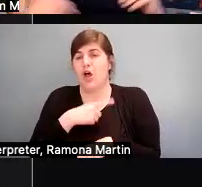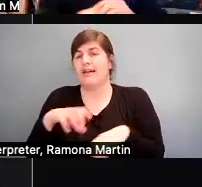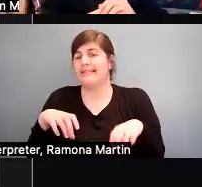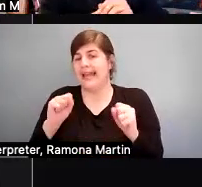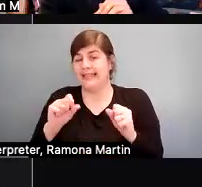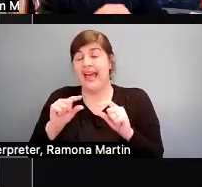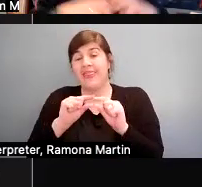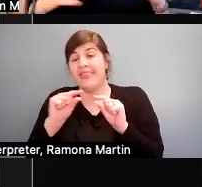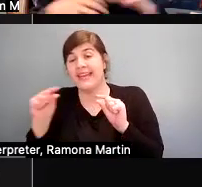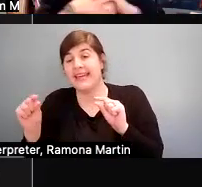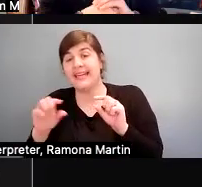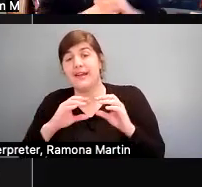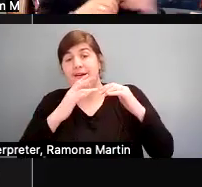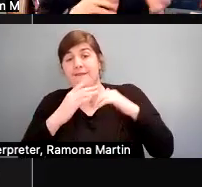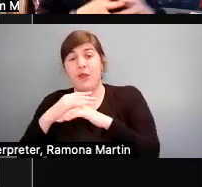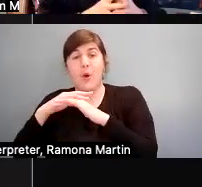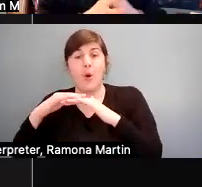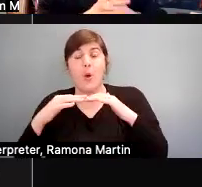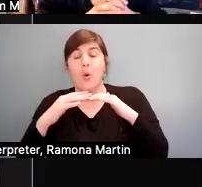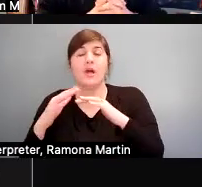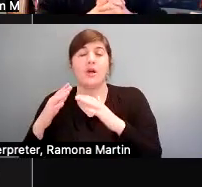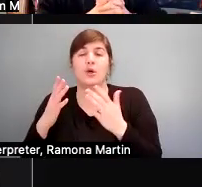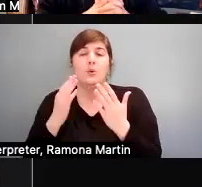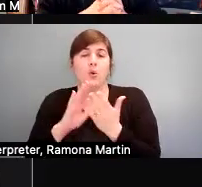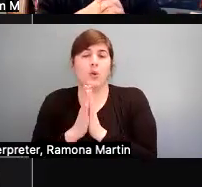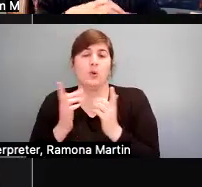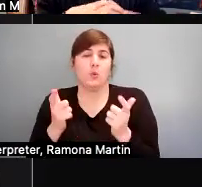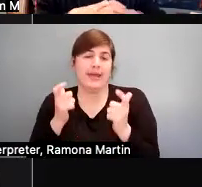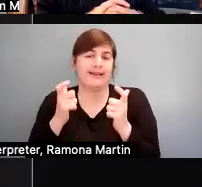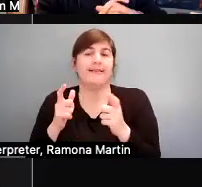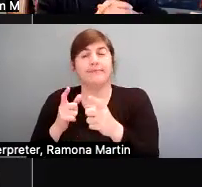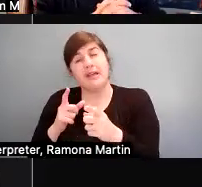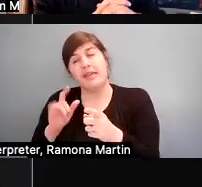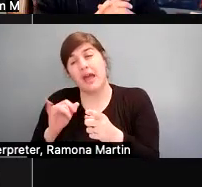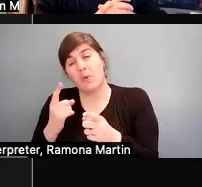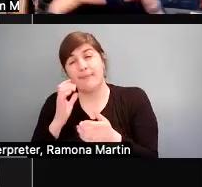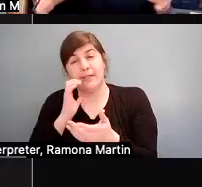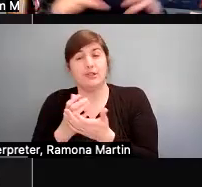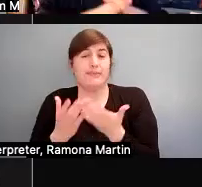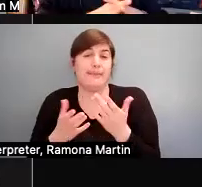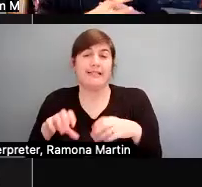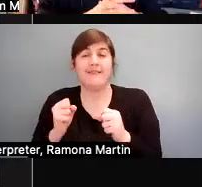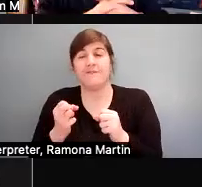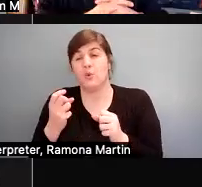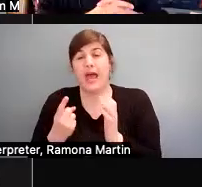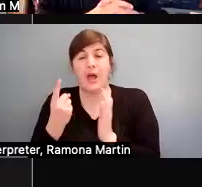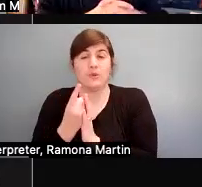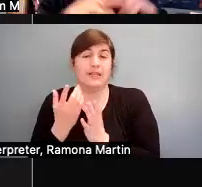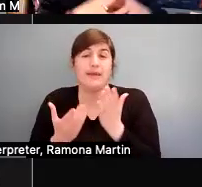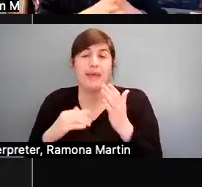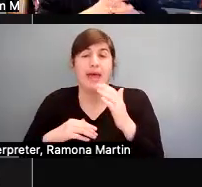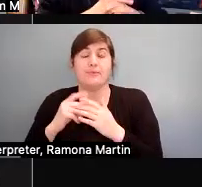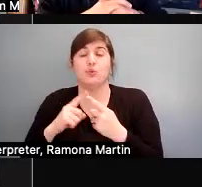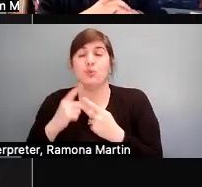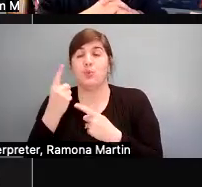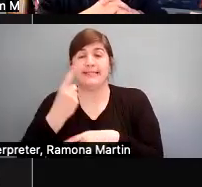cool quite quickly, but a thick one. So that one you see in the picture there might take a couple of hours, maybe up to a day to cool